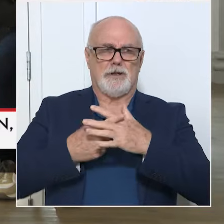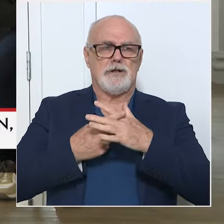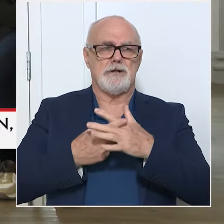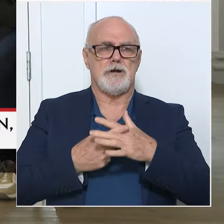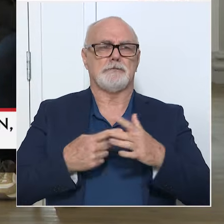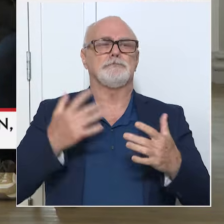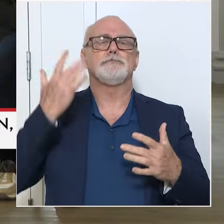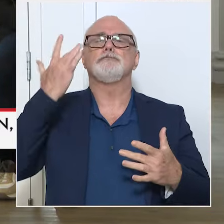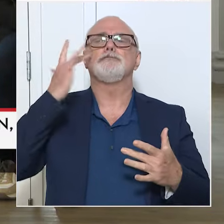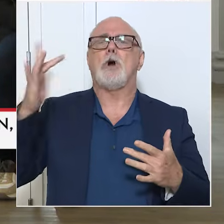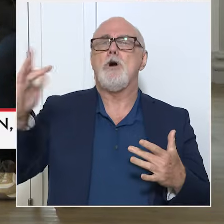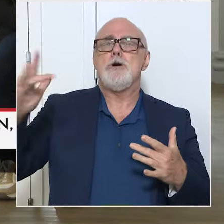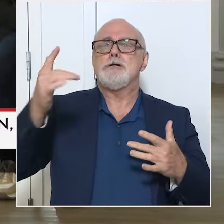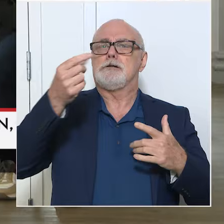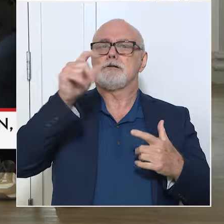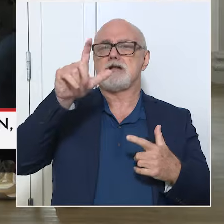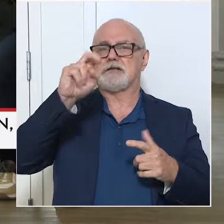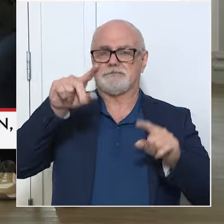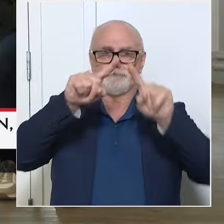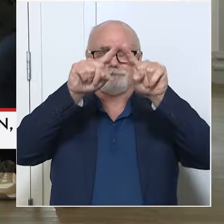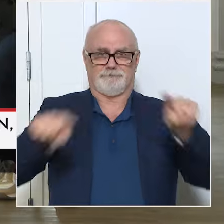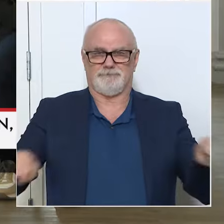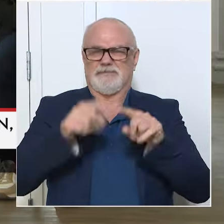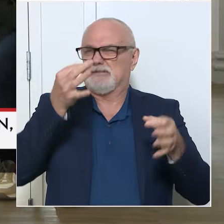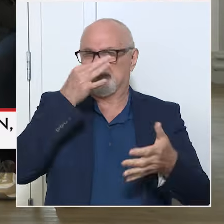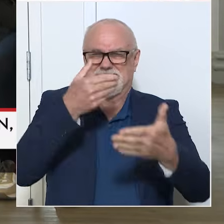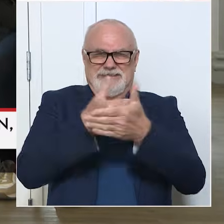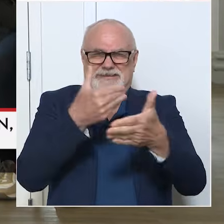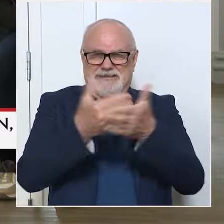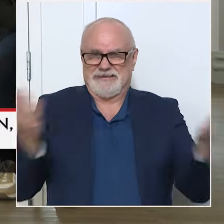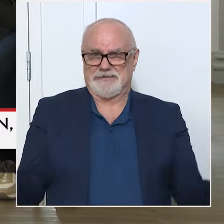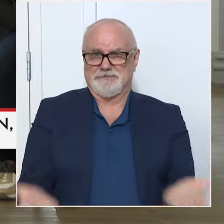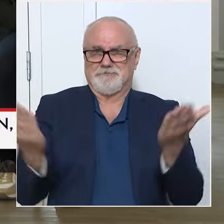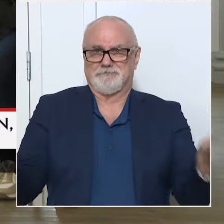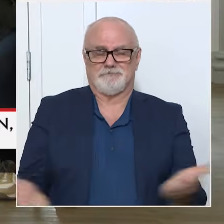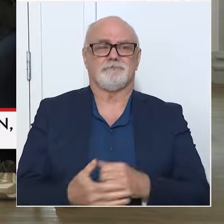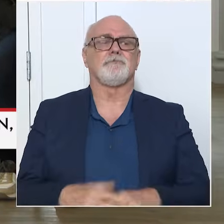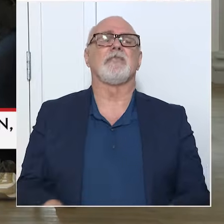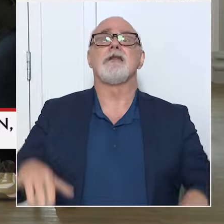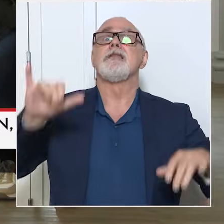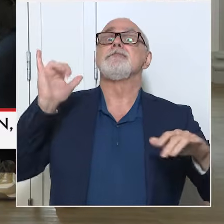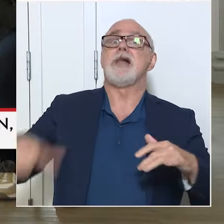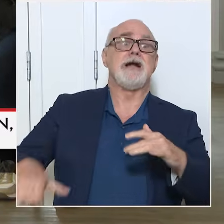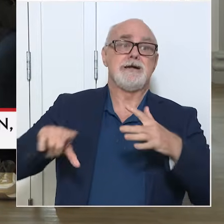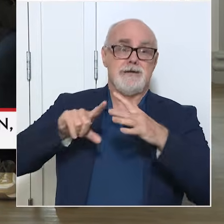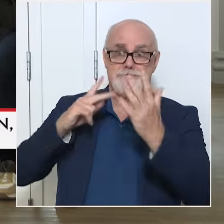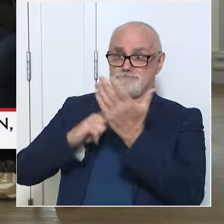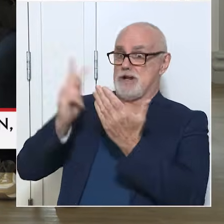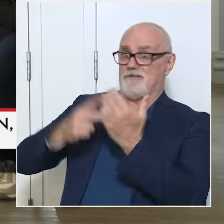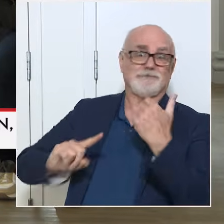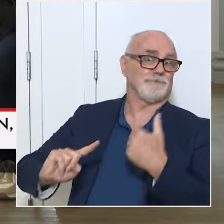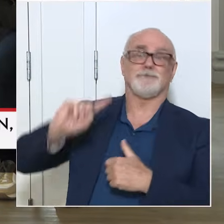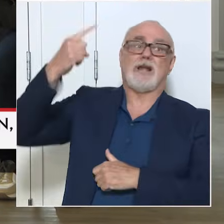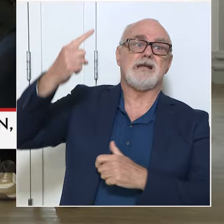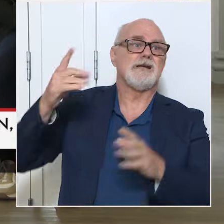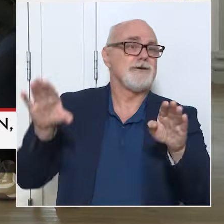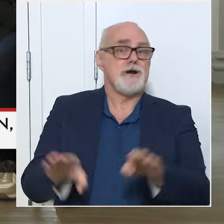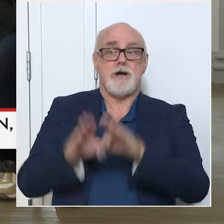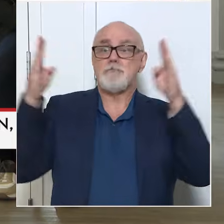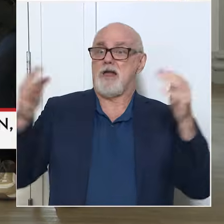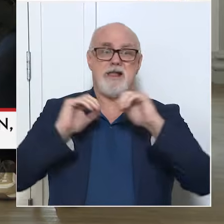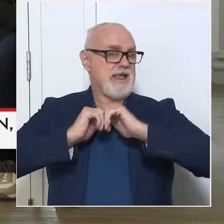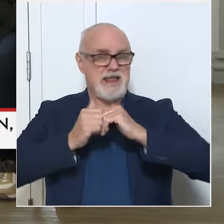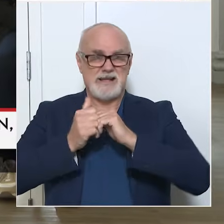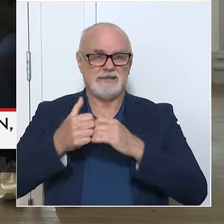Triangle neighborhood. The soft landing program was the first door that opened. Thanks to DENPED, the